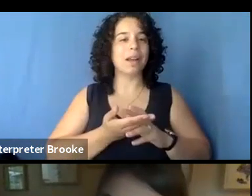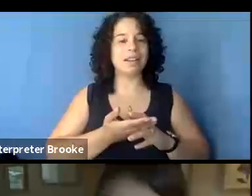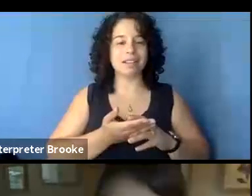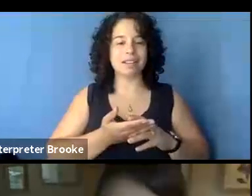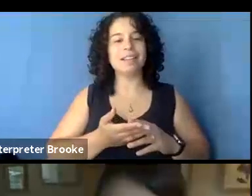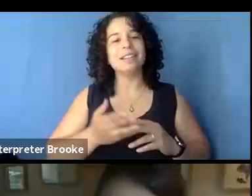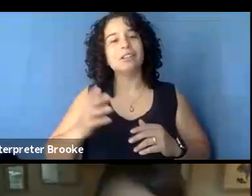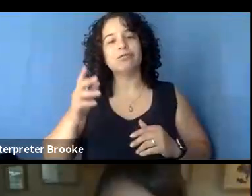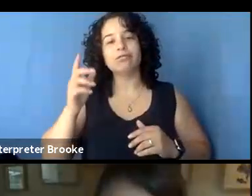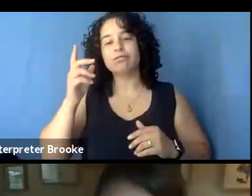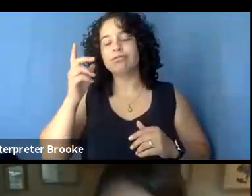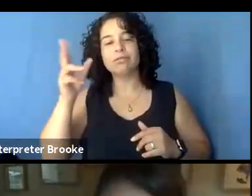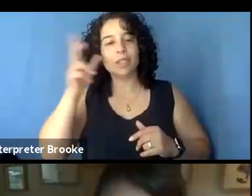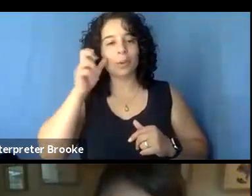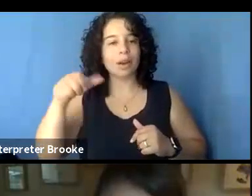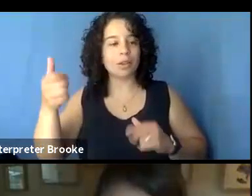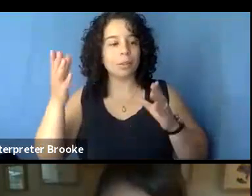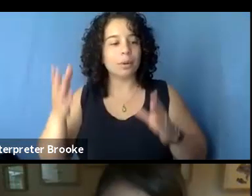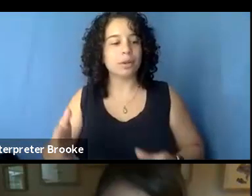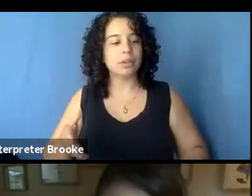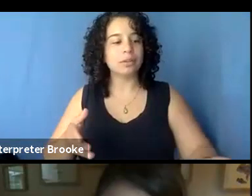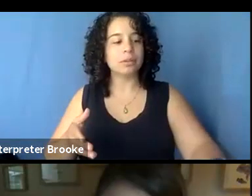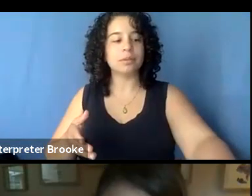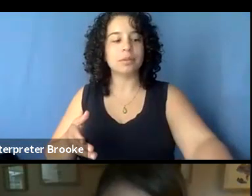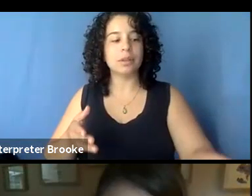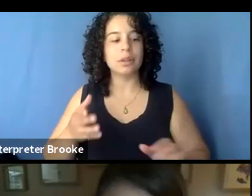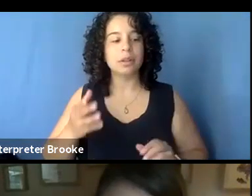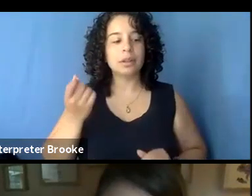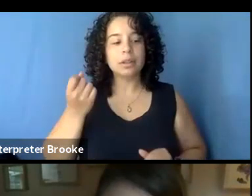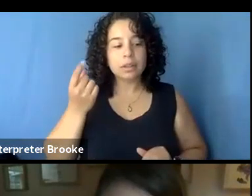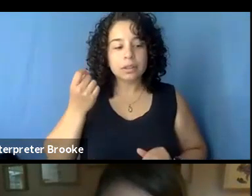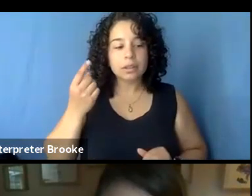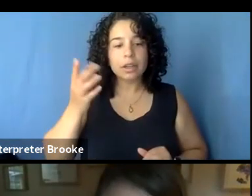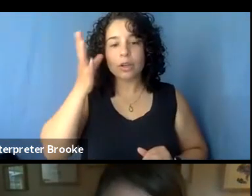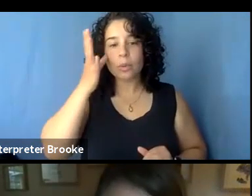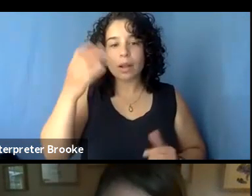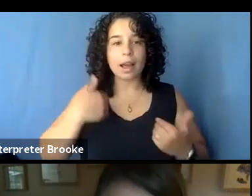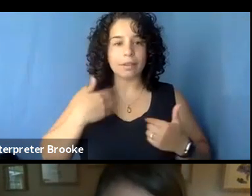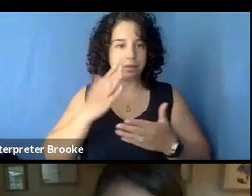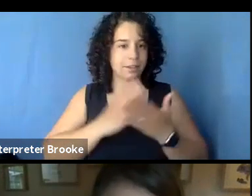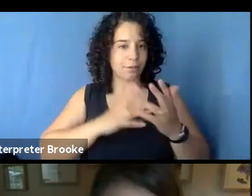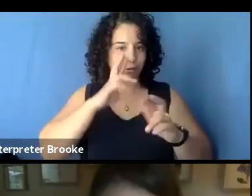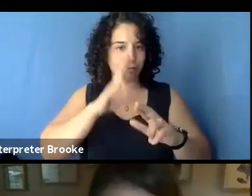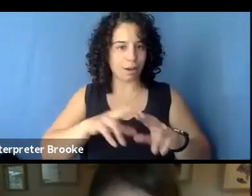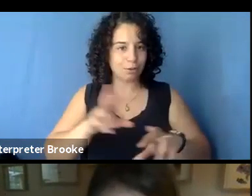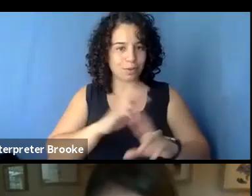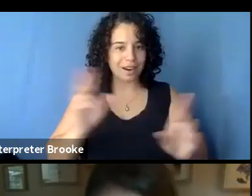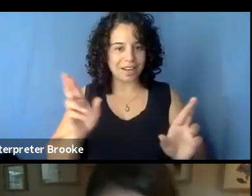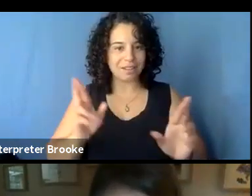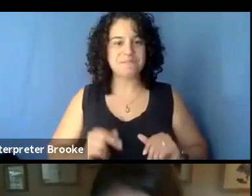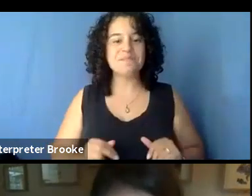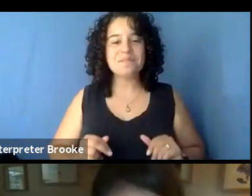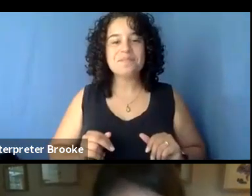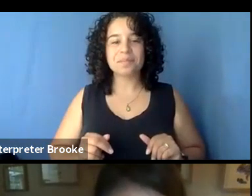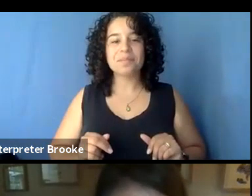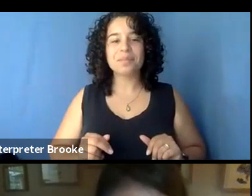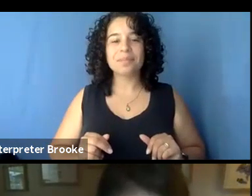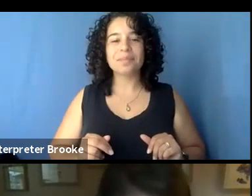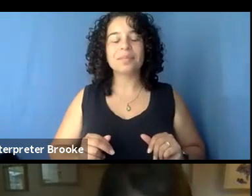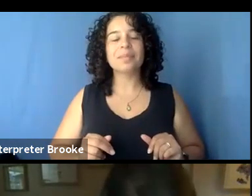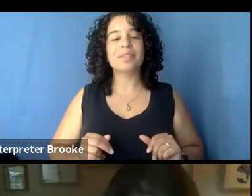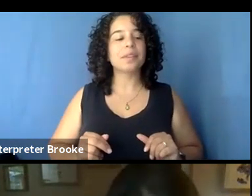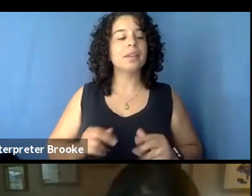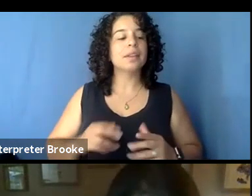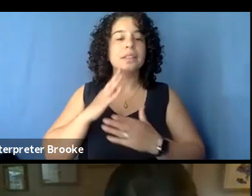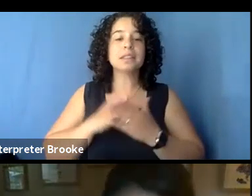The even better news is I think we're going to have some juicy fun here. So of course, some of the things that I've